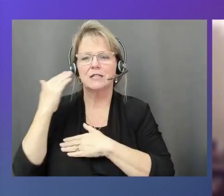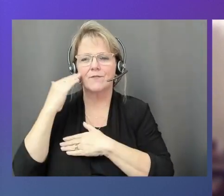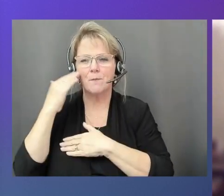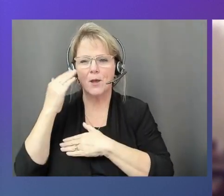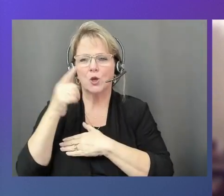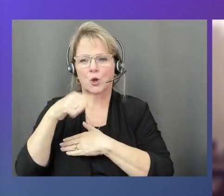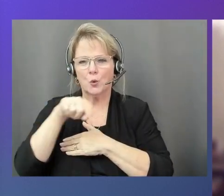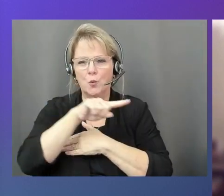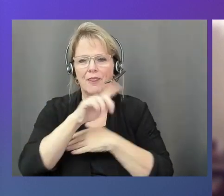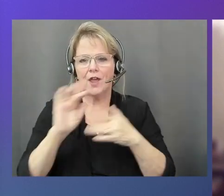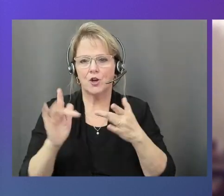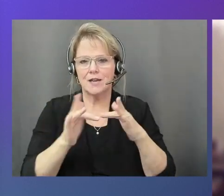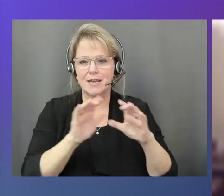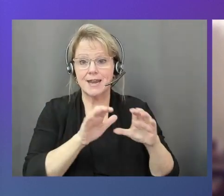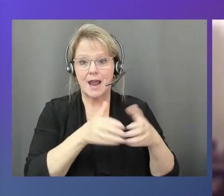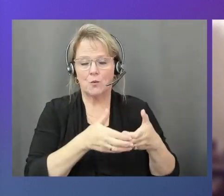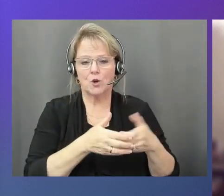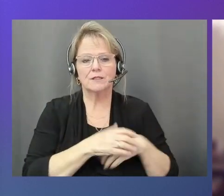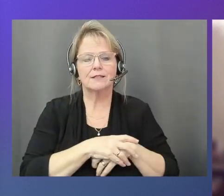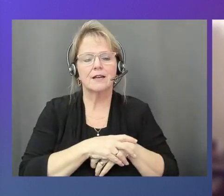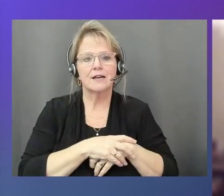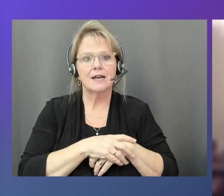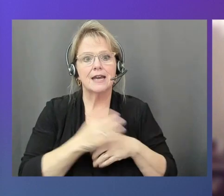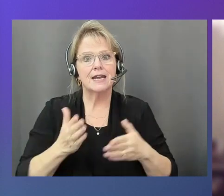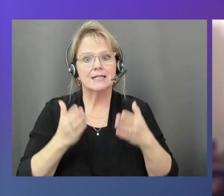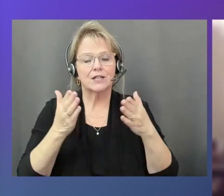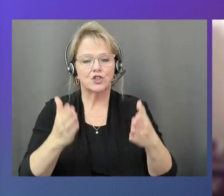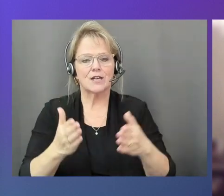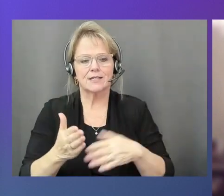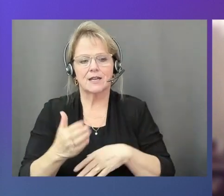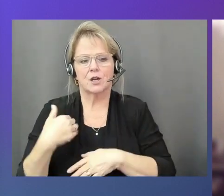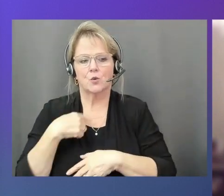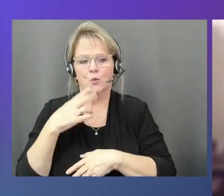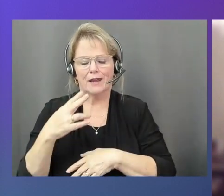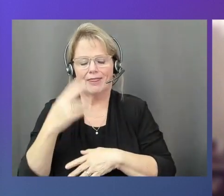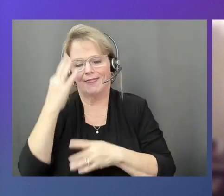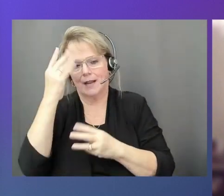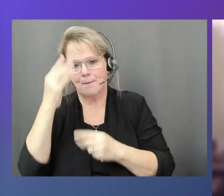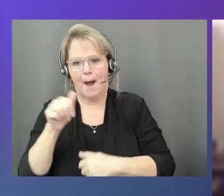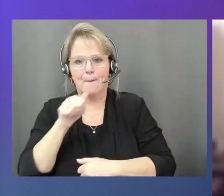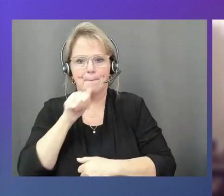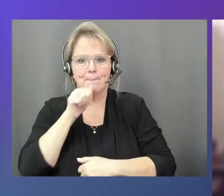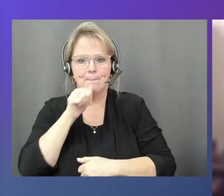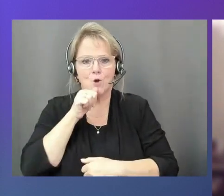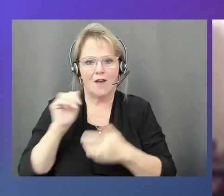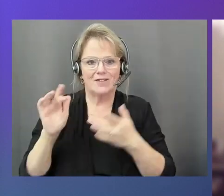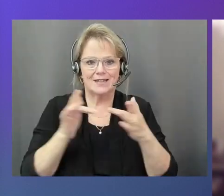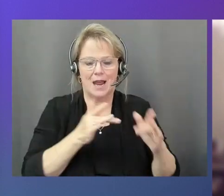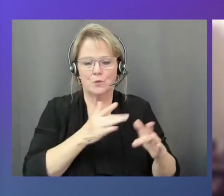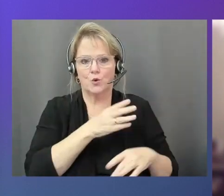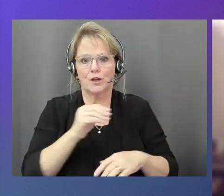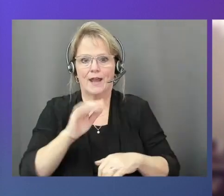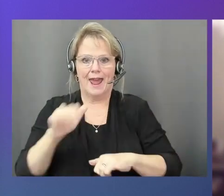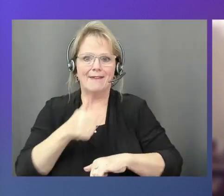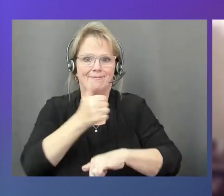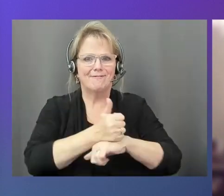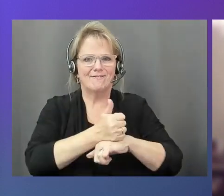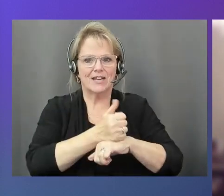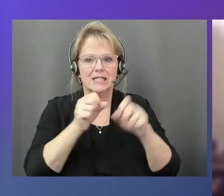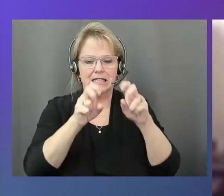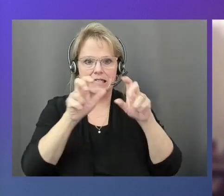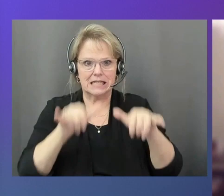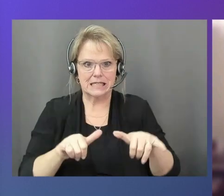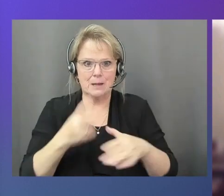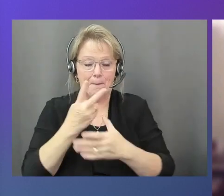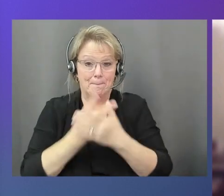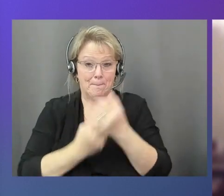the possibility of a private cellular network alongside the fixed wireless system to solve these issues. Going this